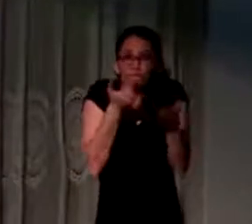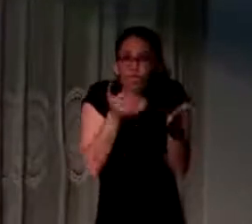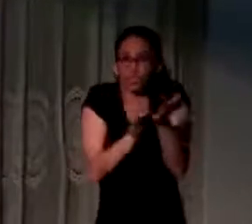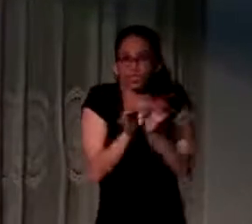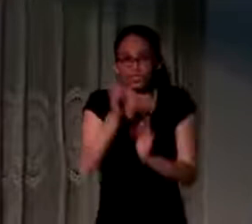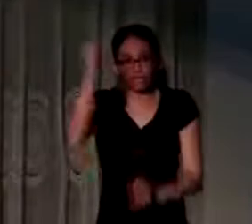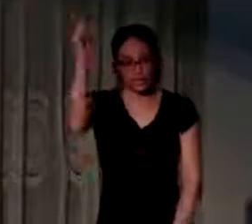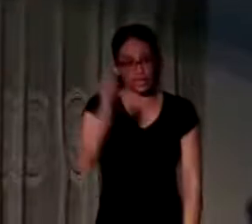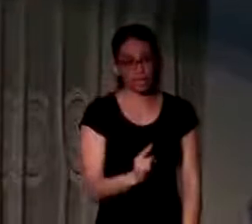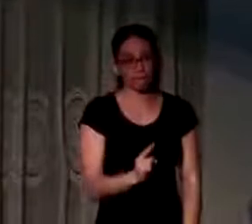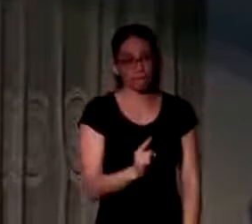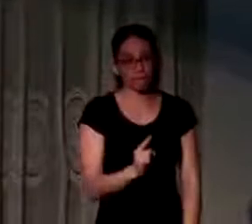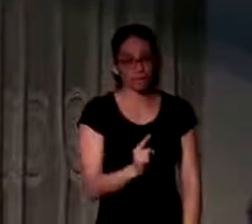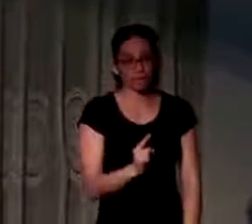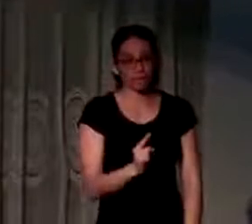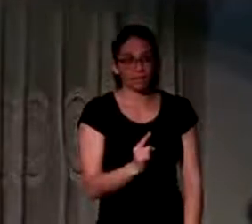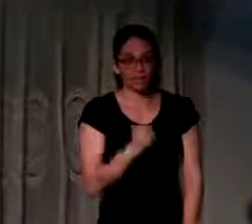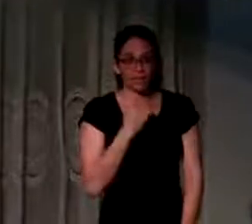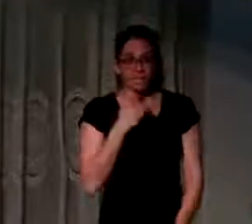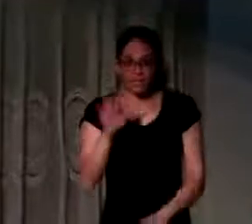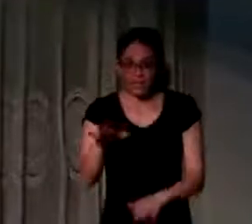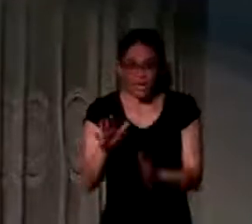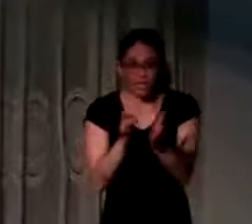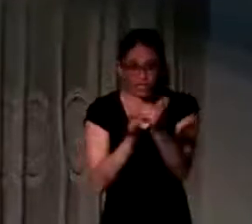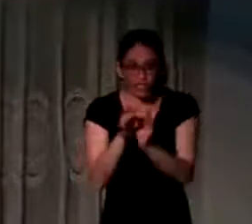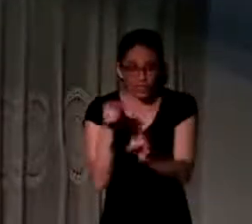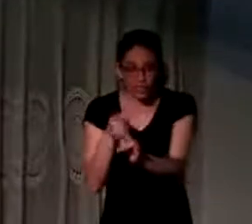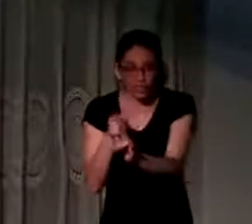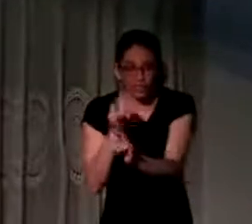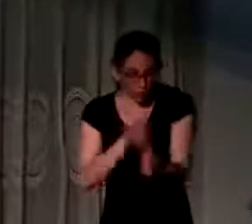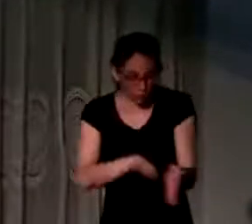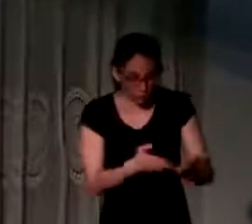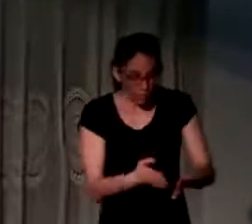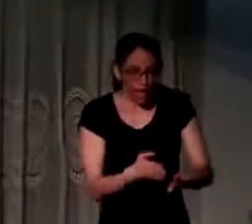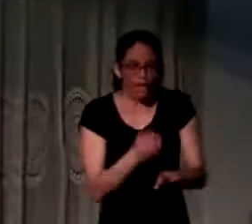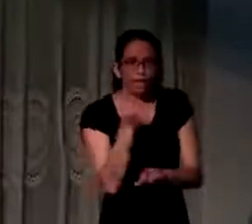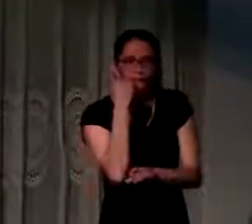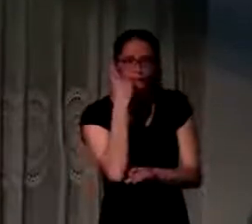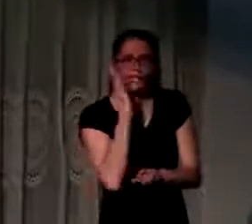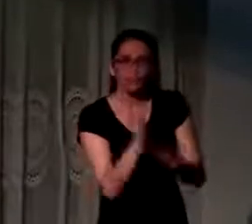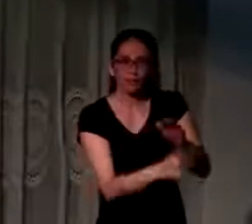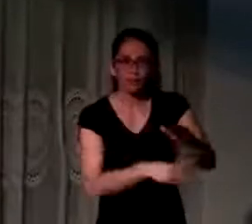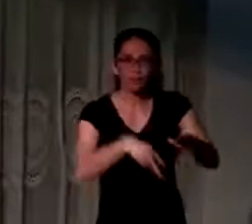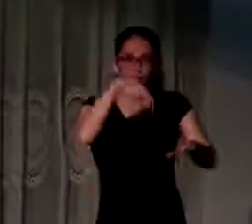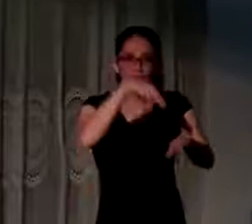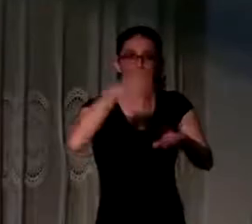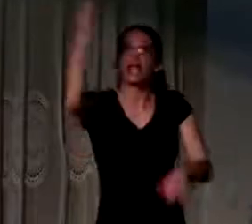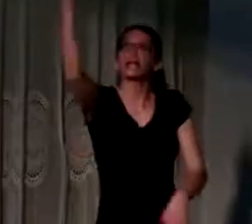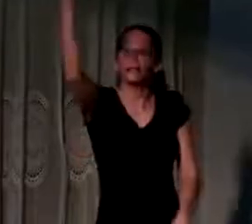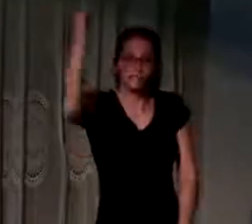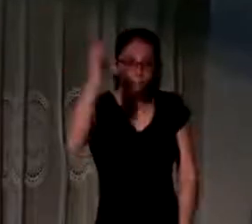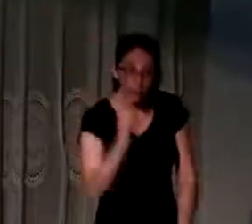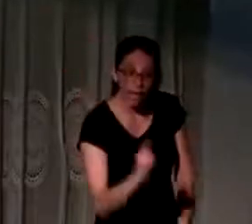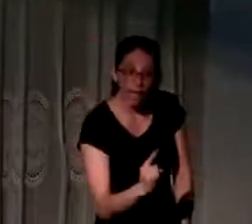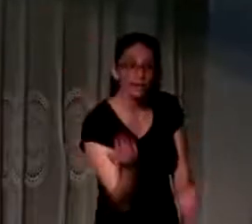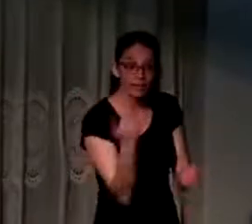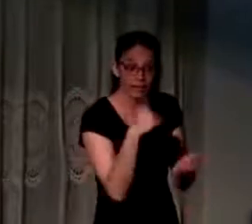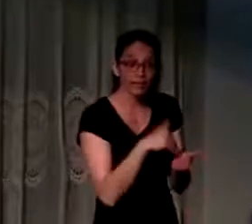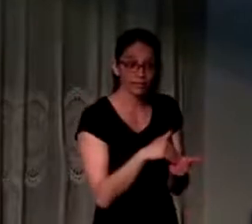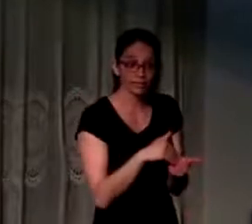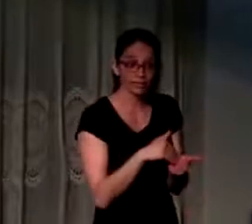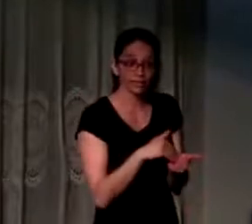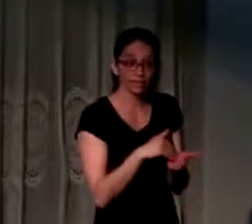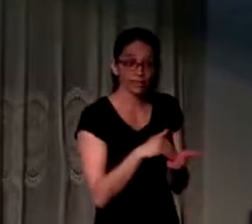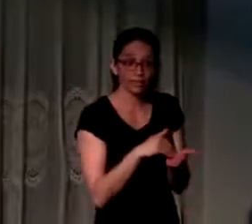Lord, this Messiah will come back, this Christ will come back, and they will look on me, whom